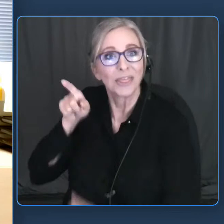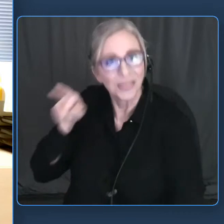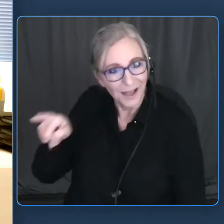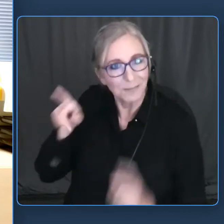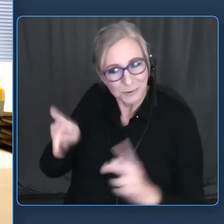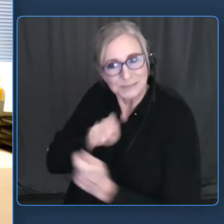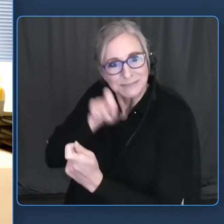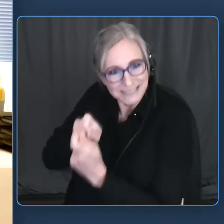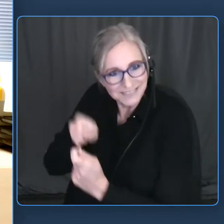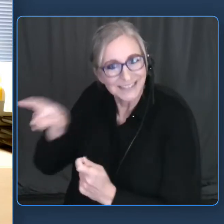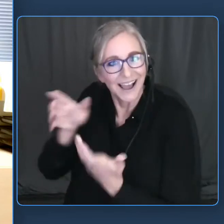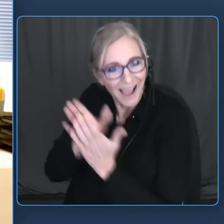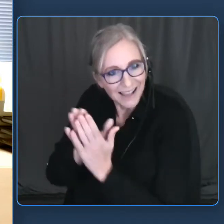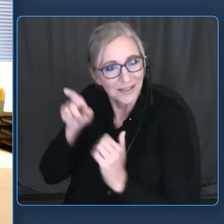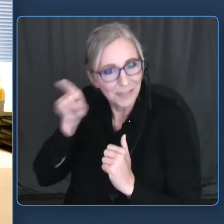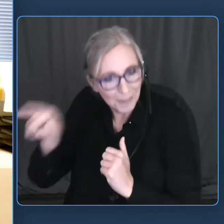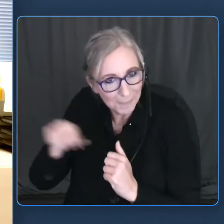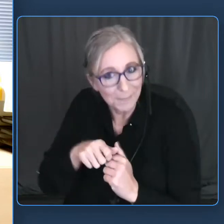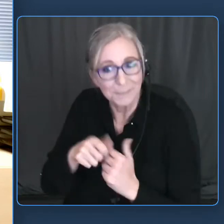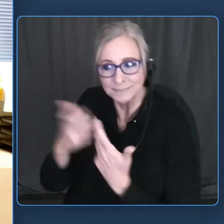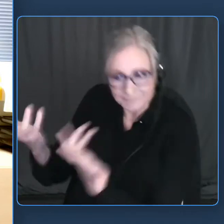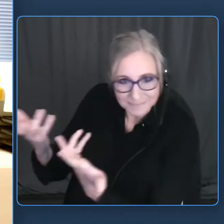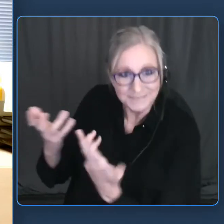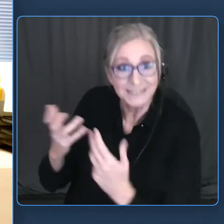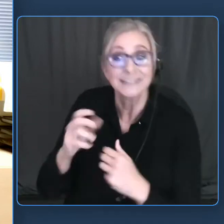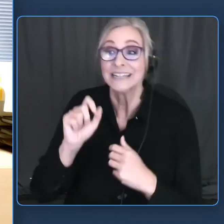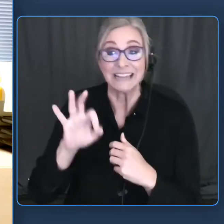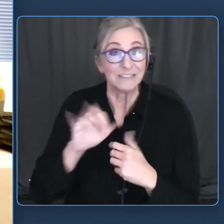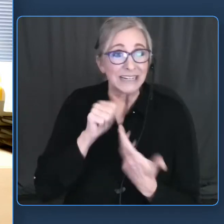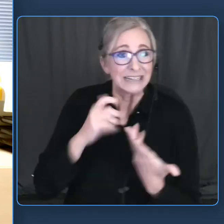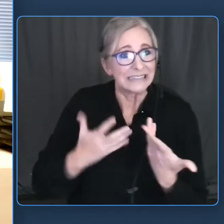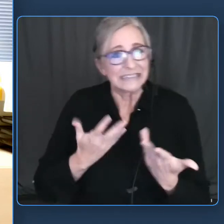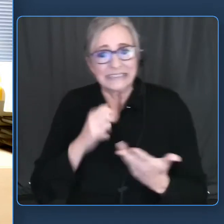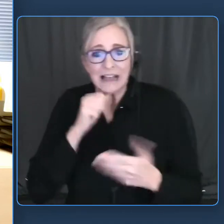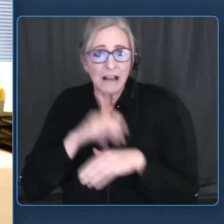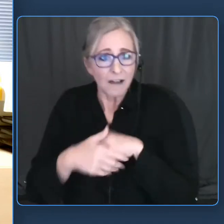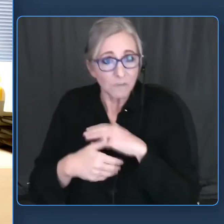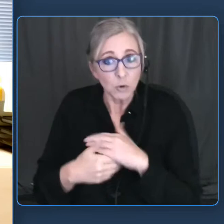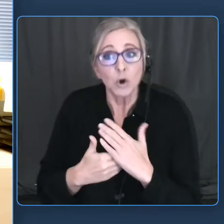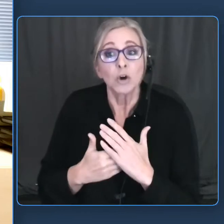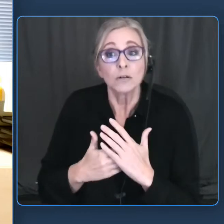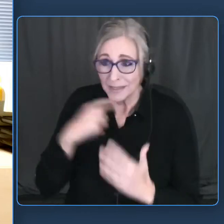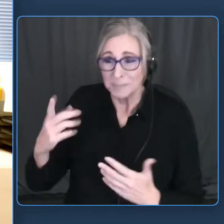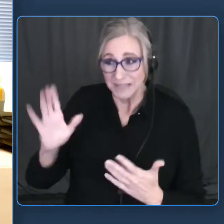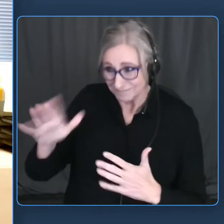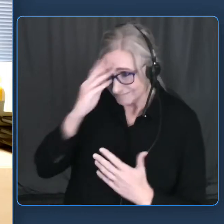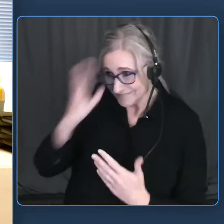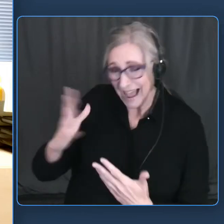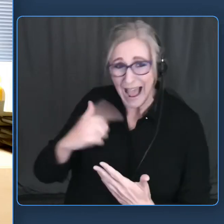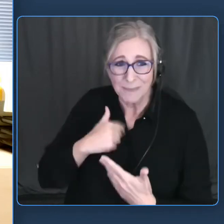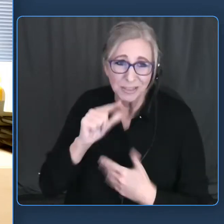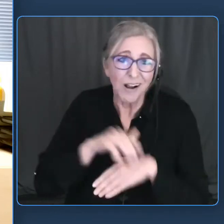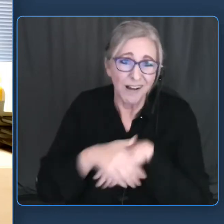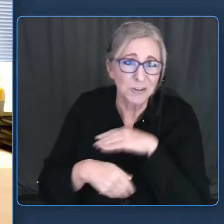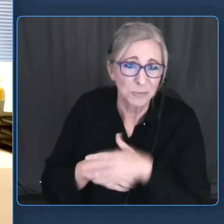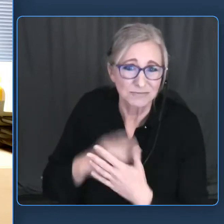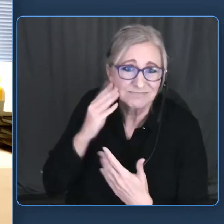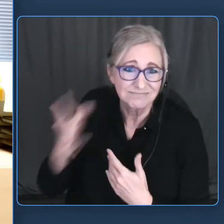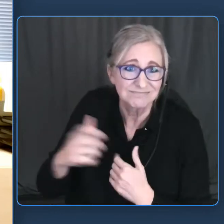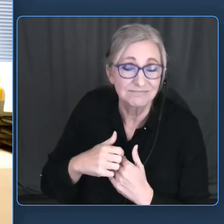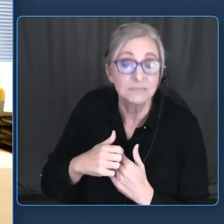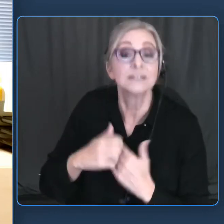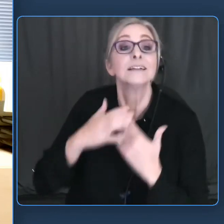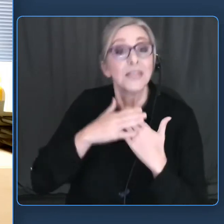to the person you're working directly with. If you're uncomfortable, acknowledge that. And from